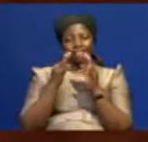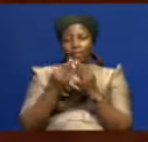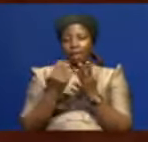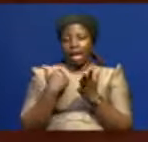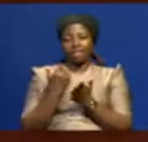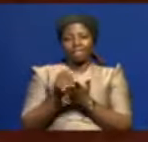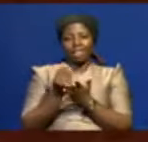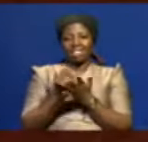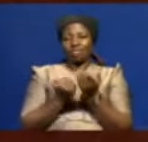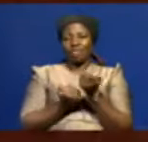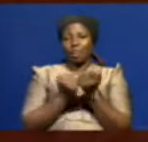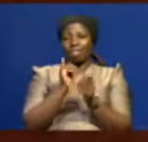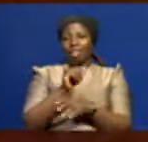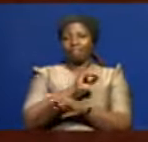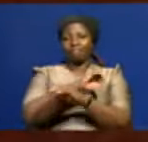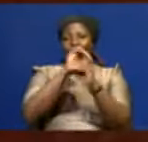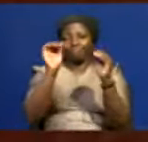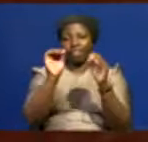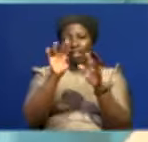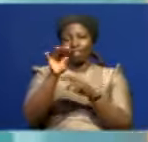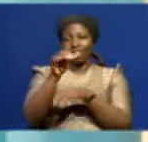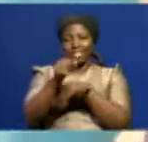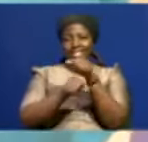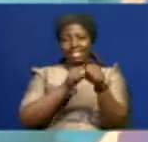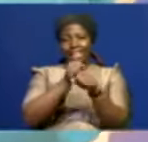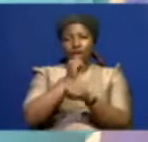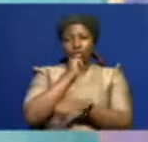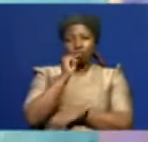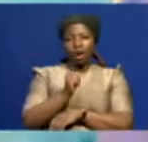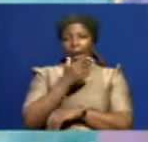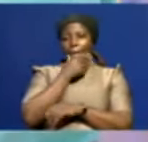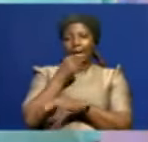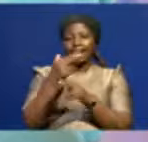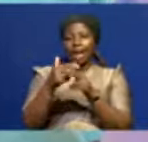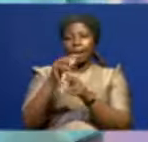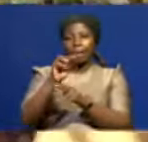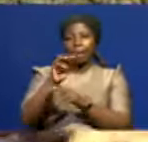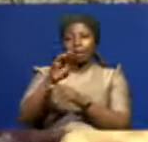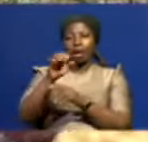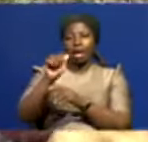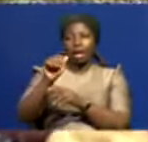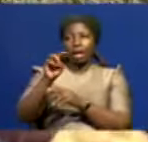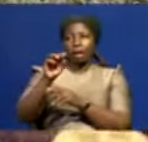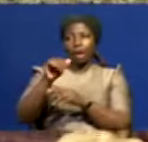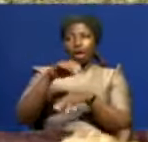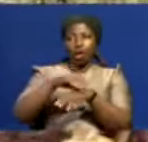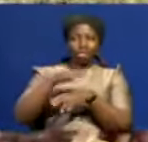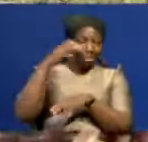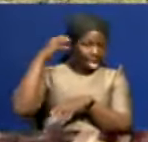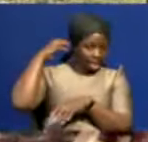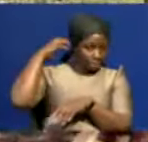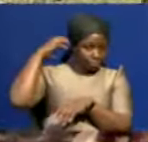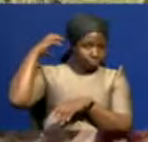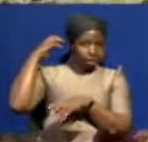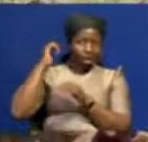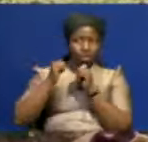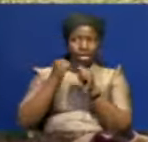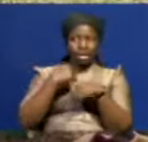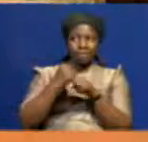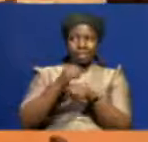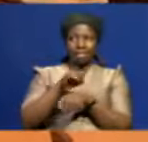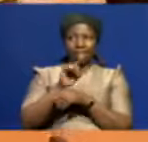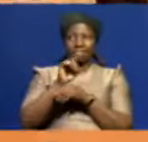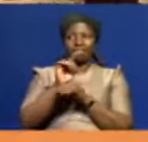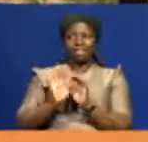Muema Mwinzi, a 40-year-old man, developed a growth behind his head that has left him paralyzed for 14 years now. However, the father